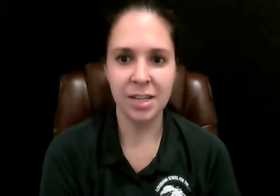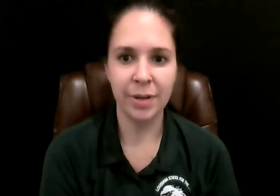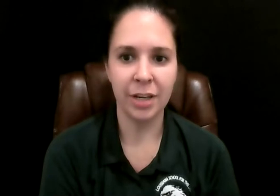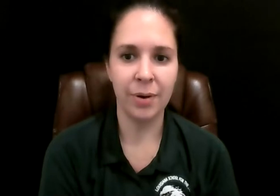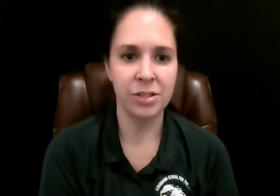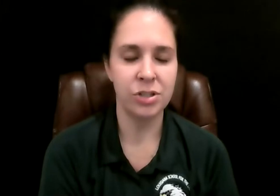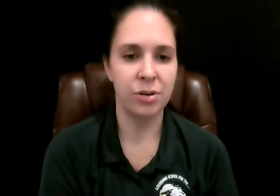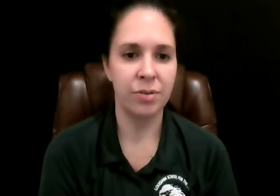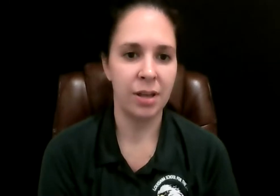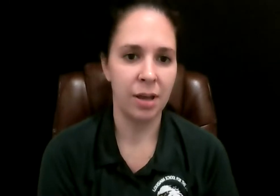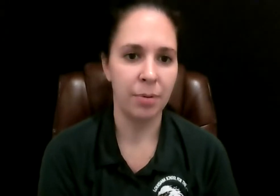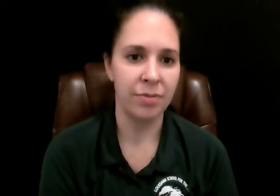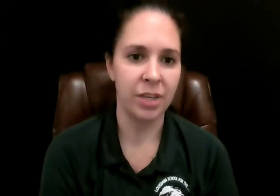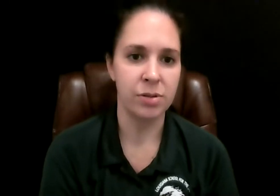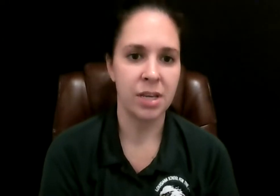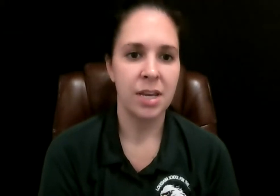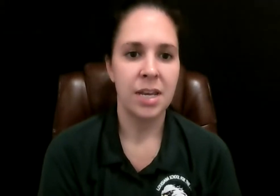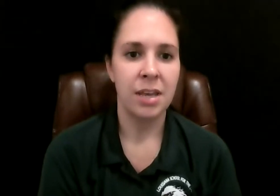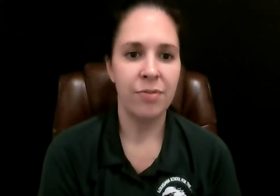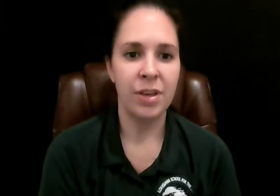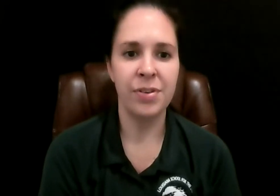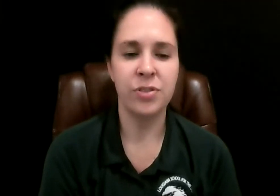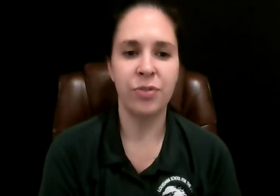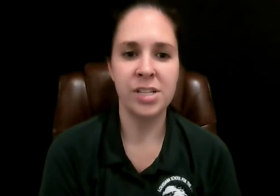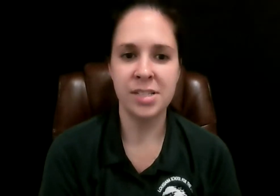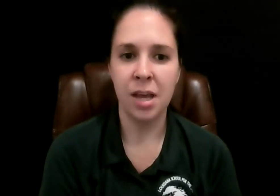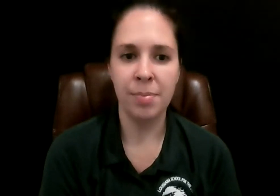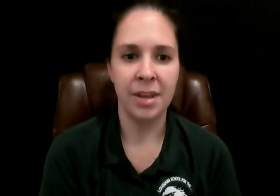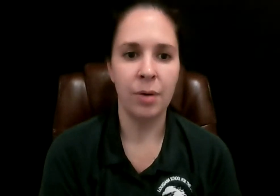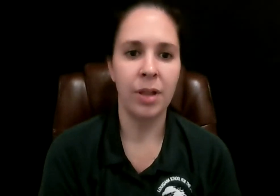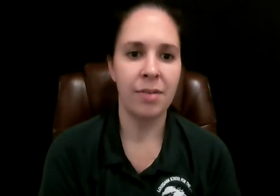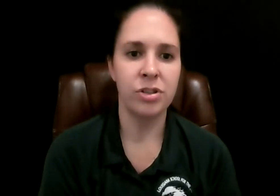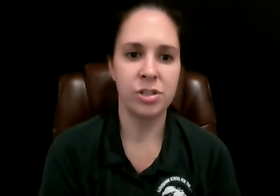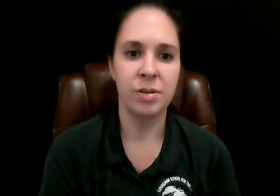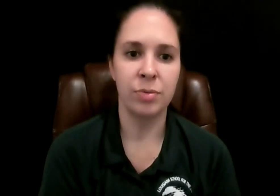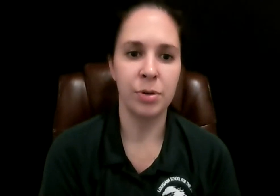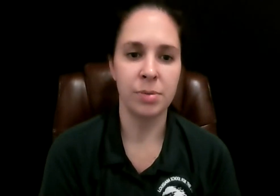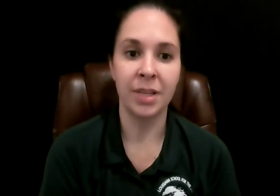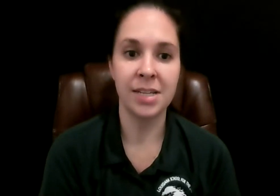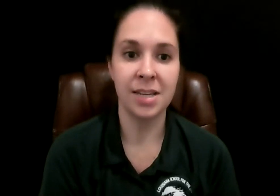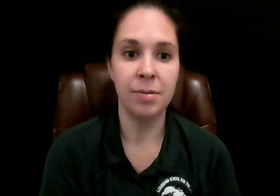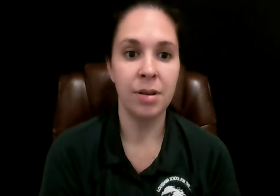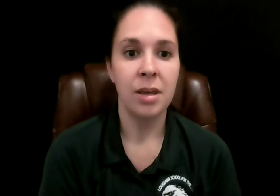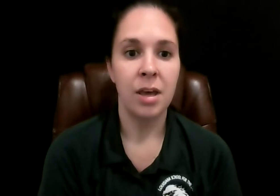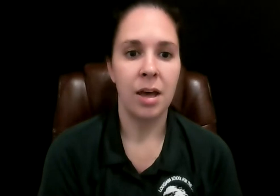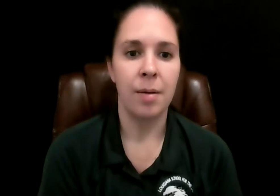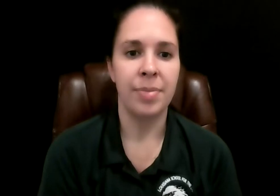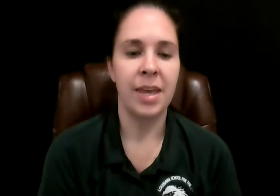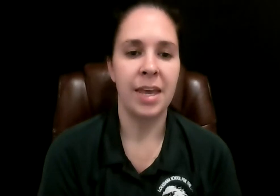good idea. We can go ahead and show a couple of videos. If it freezes up, then I will have to just put some links